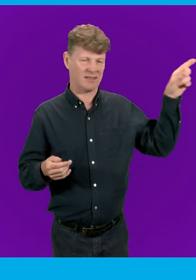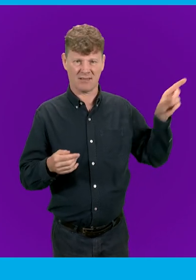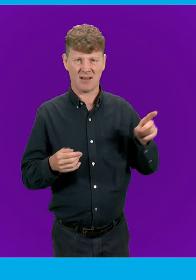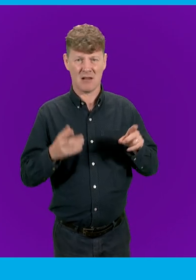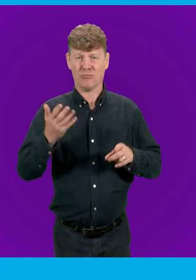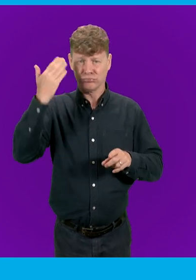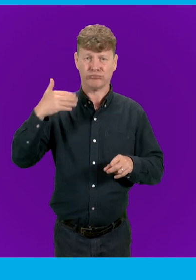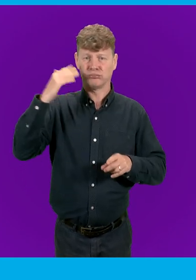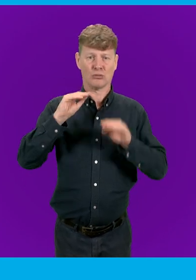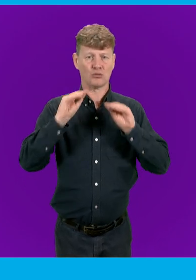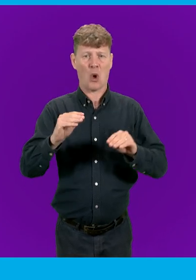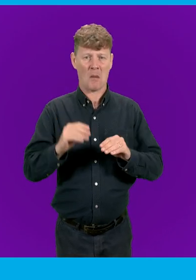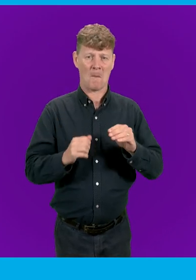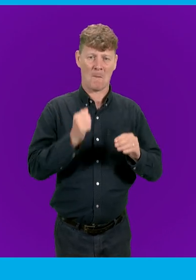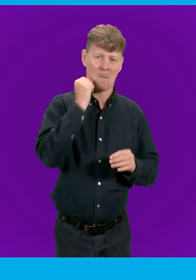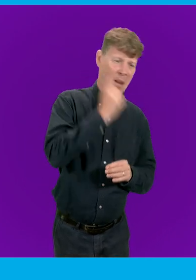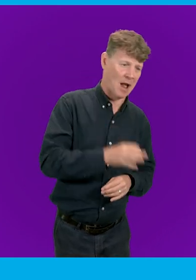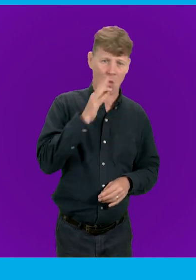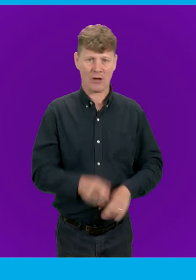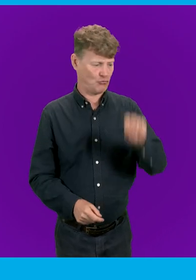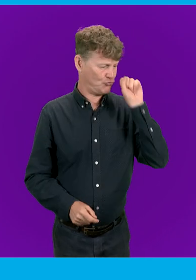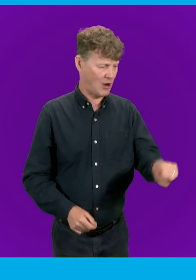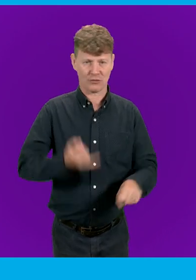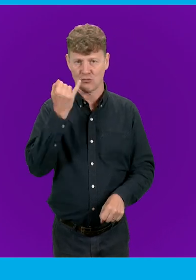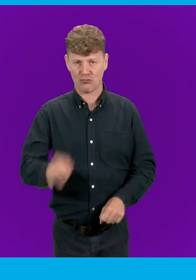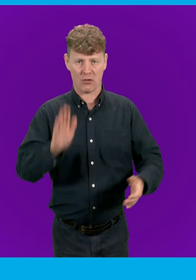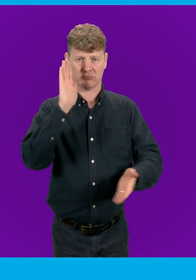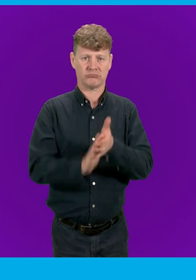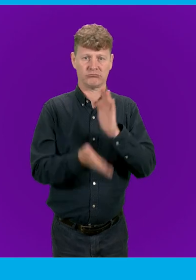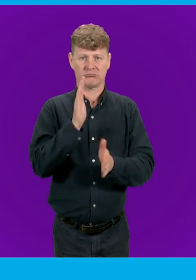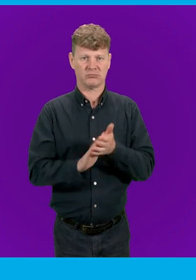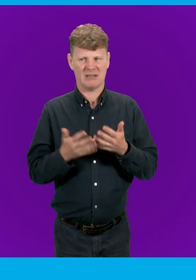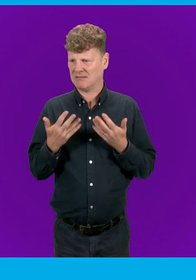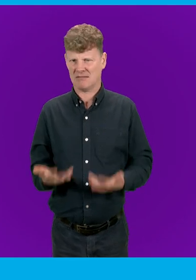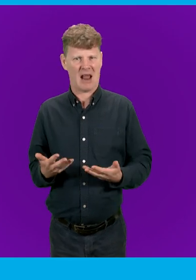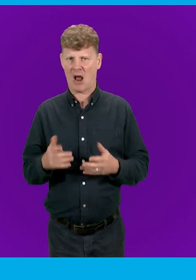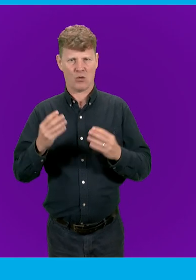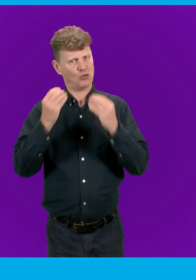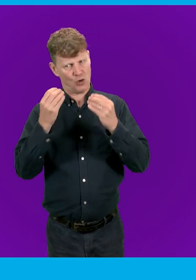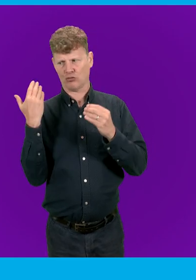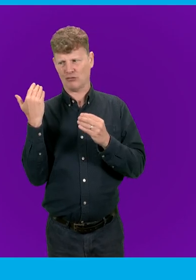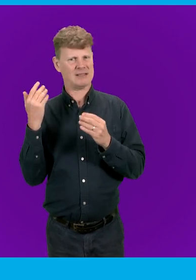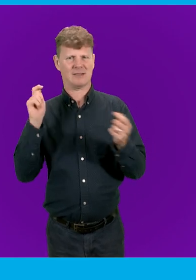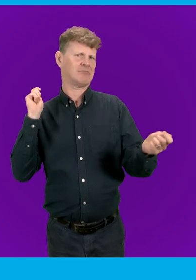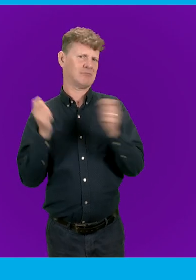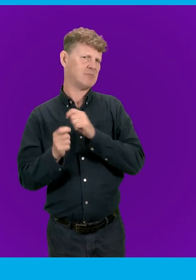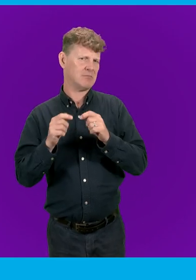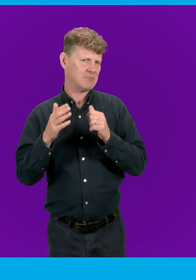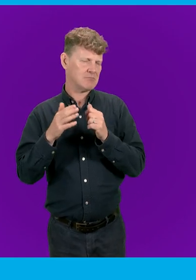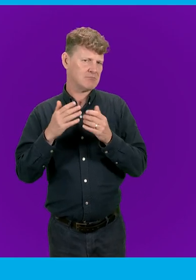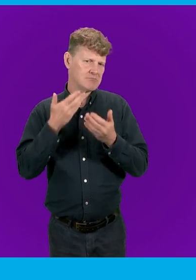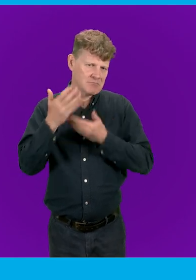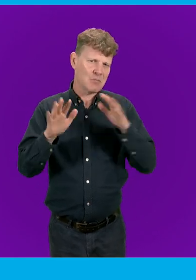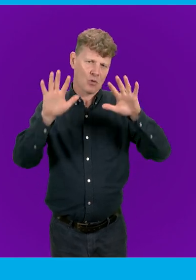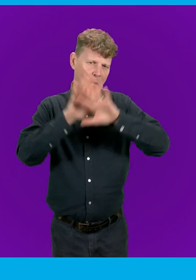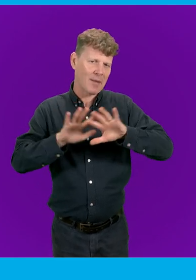is... like a lot more black and white than how a lot of people have been taught it in recent years.